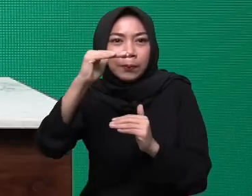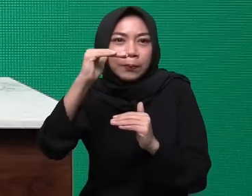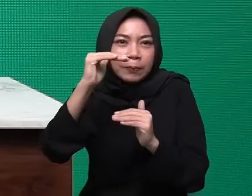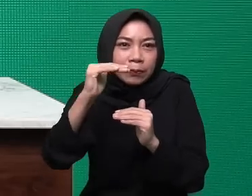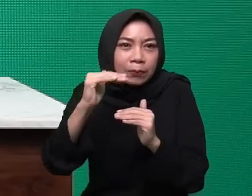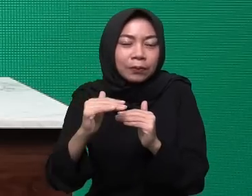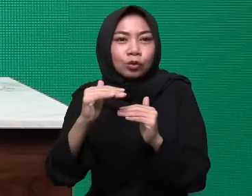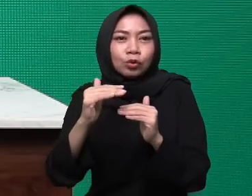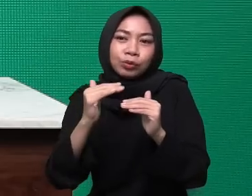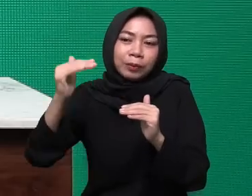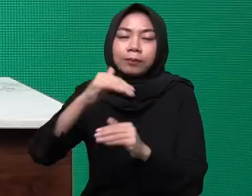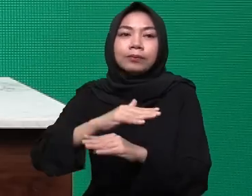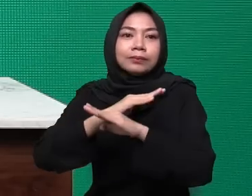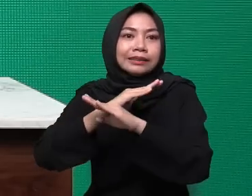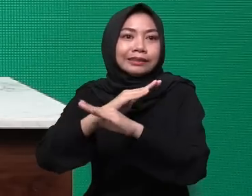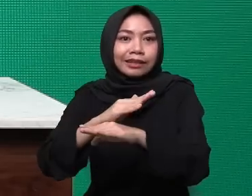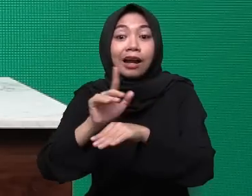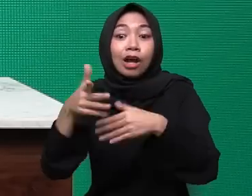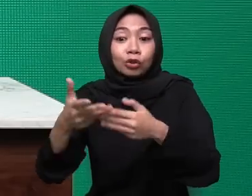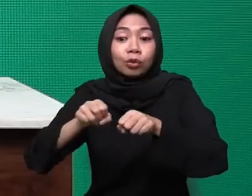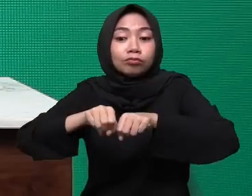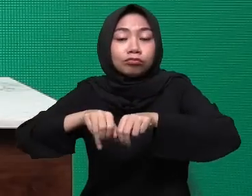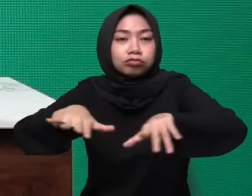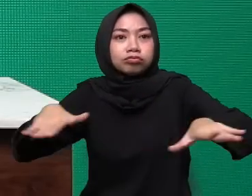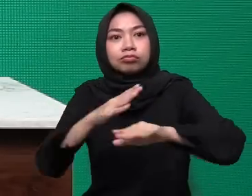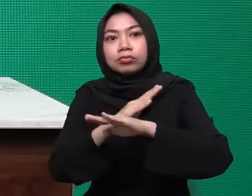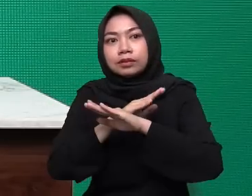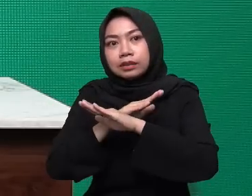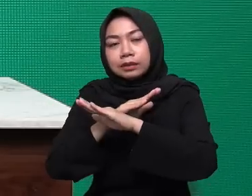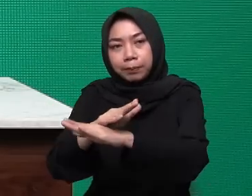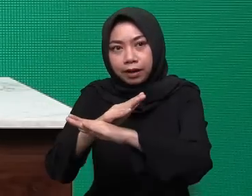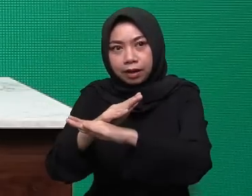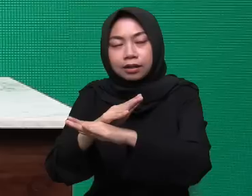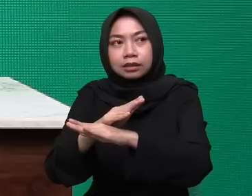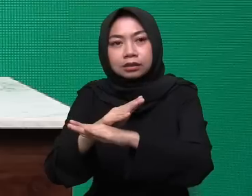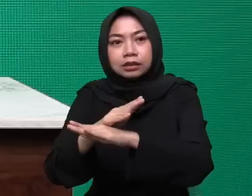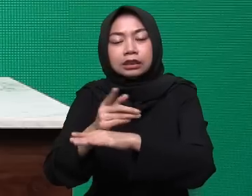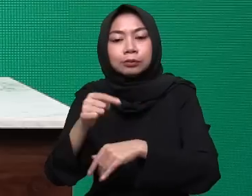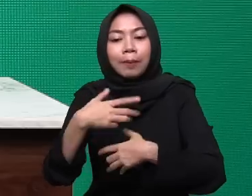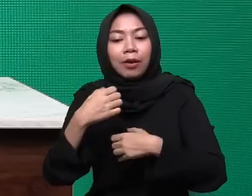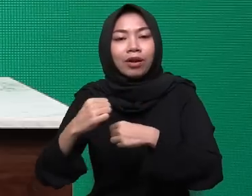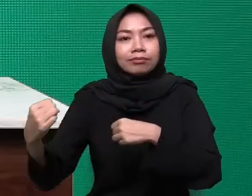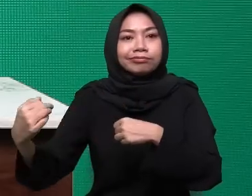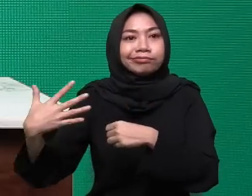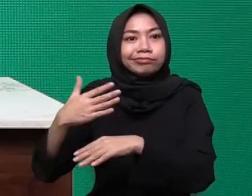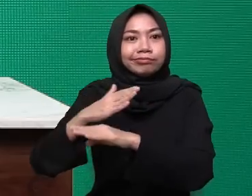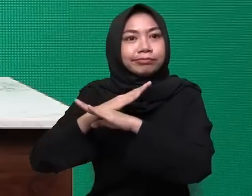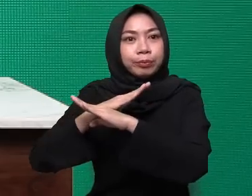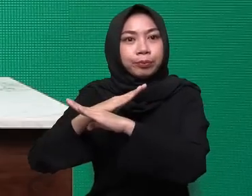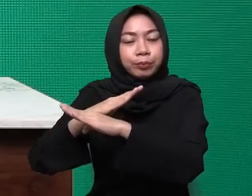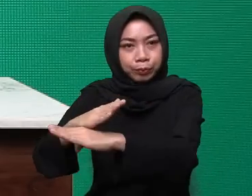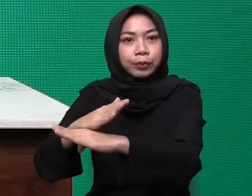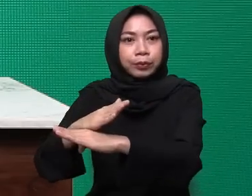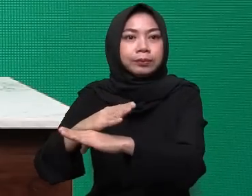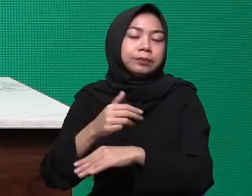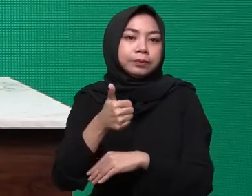prevent the possibility of transmission or contact with infected animals so that the chain of disease transmission can